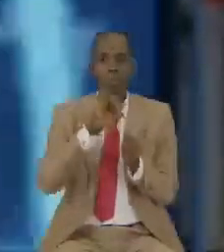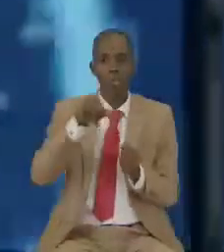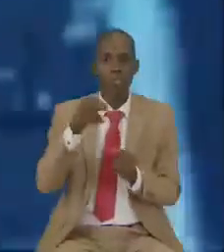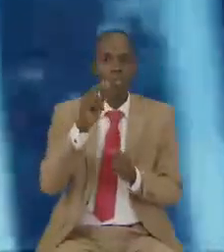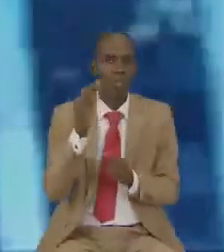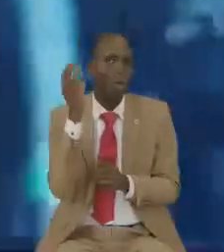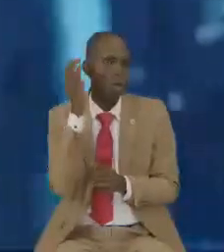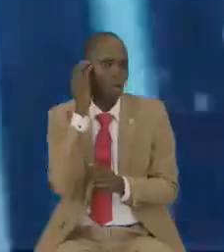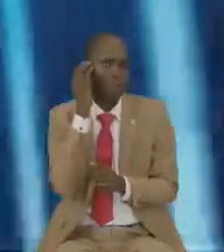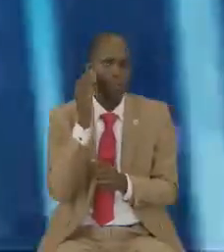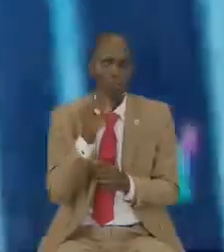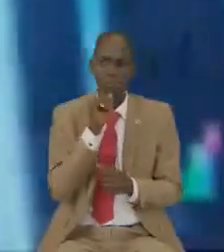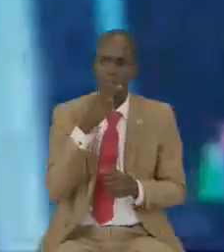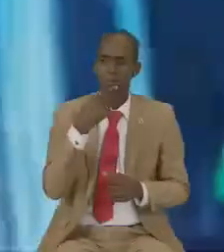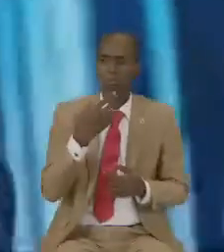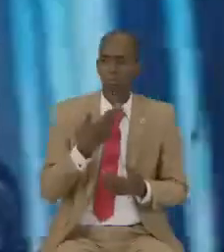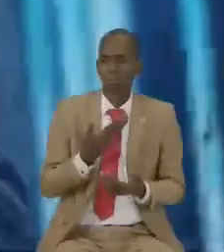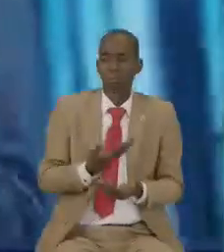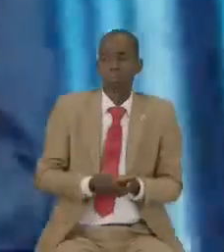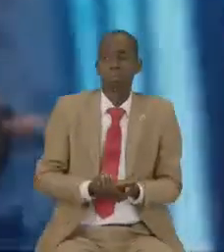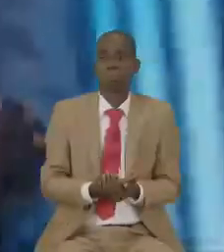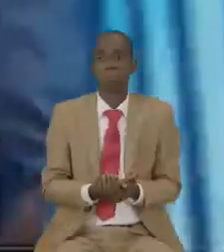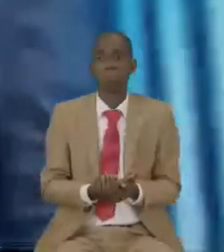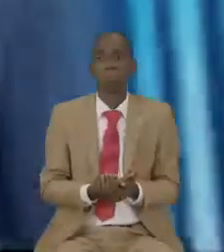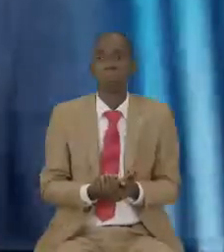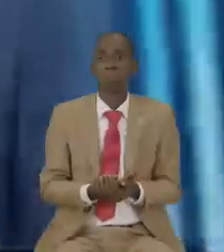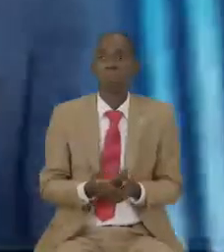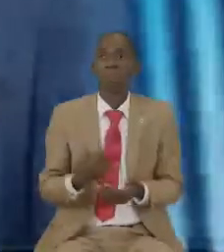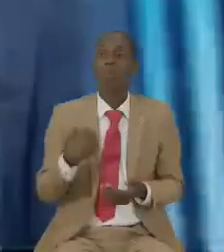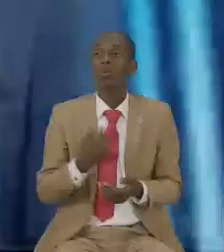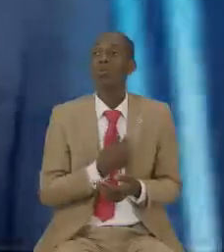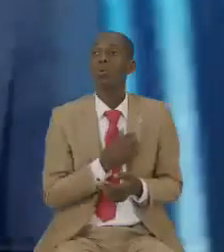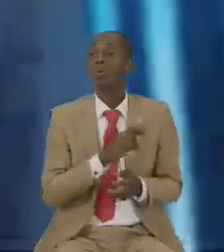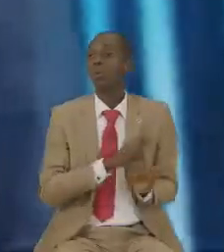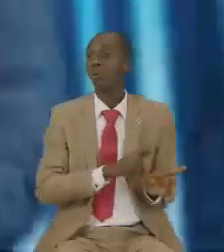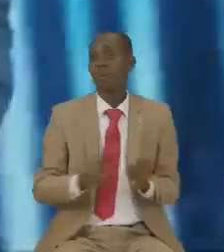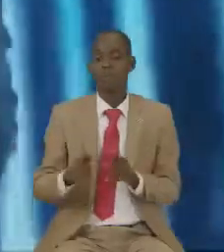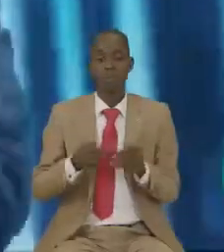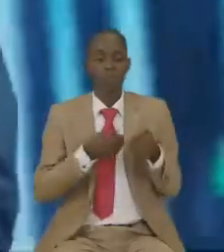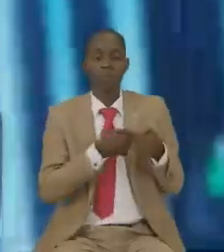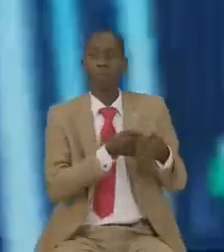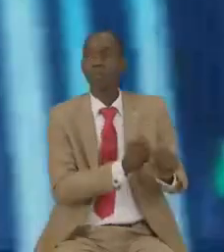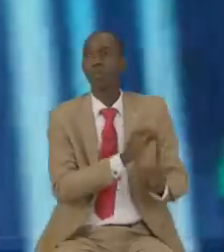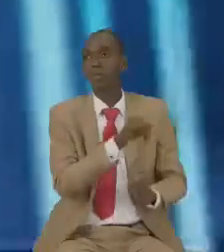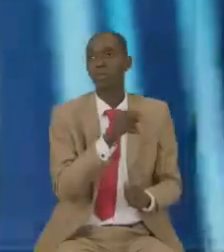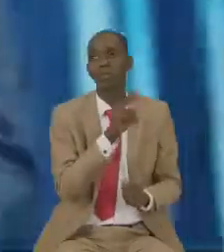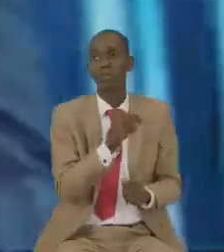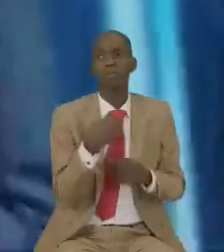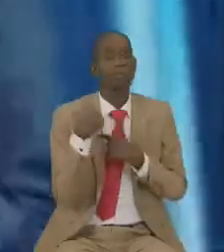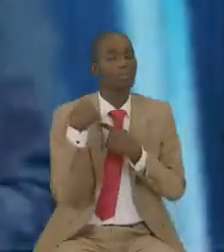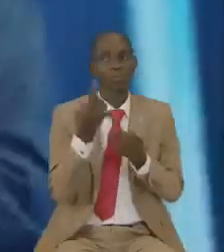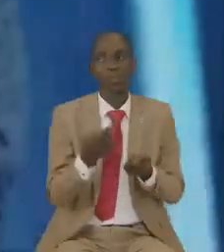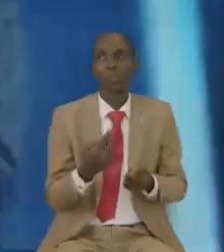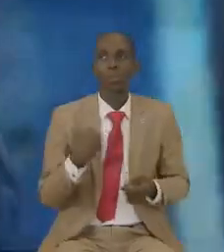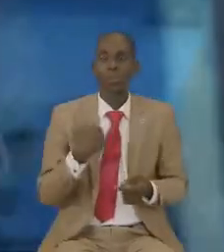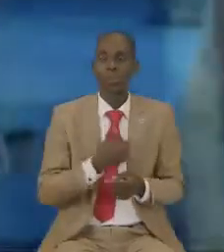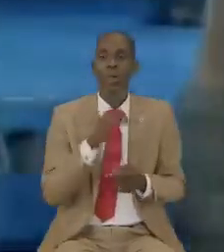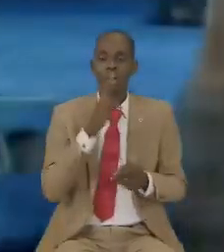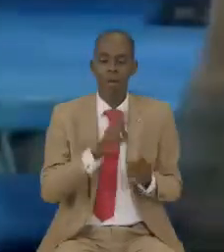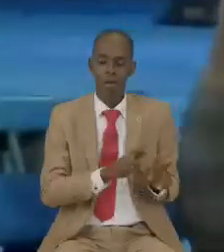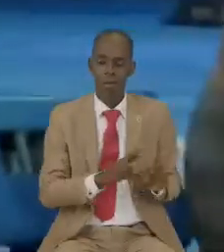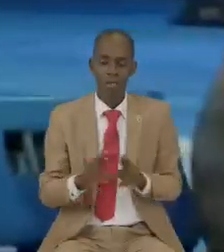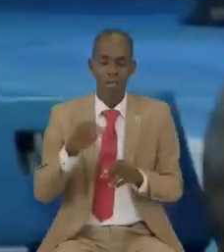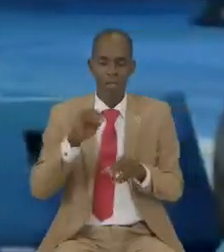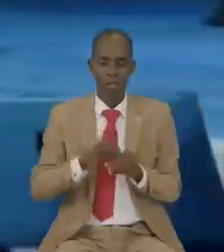say, well, we're already disciples of John. Well, we're already in religion. They